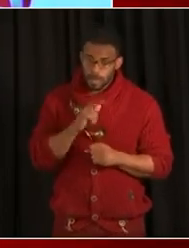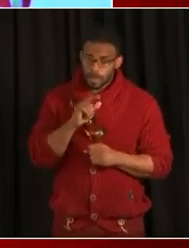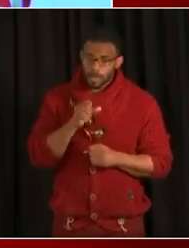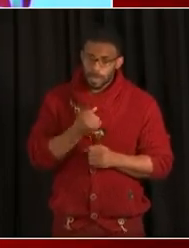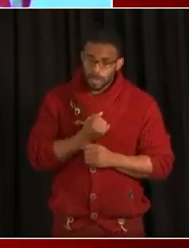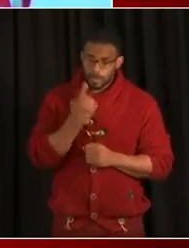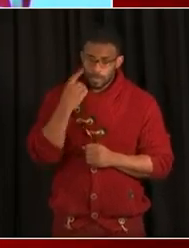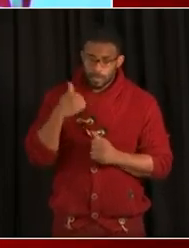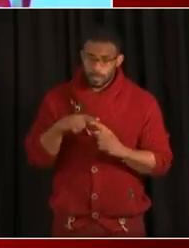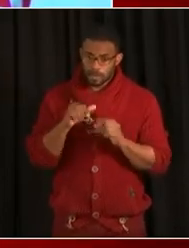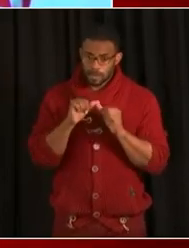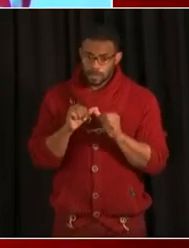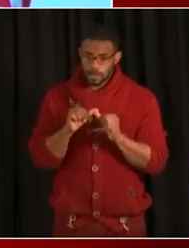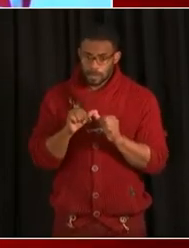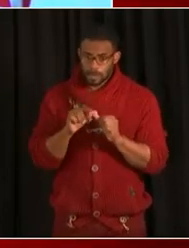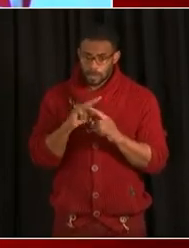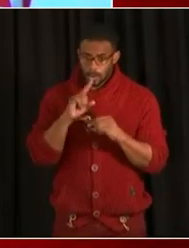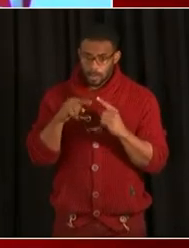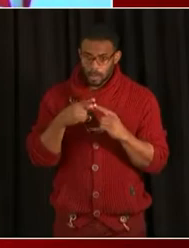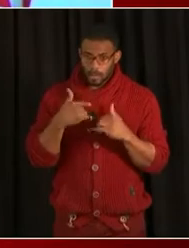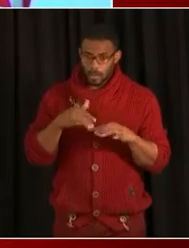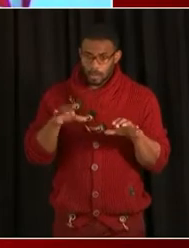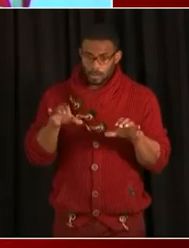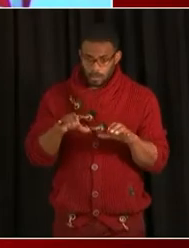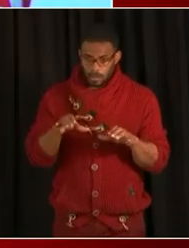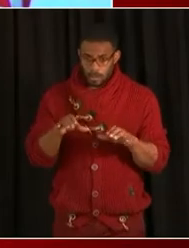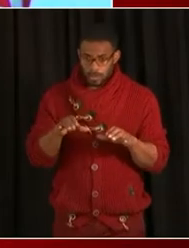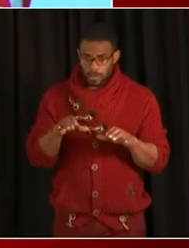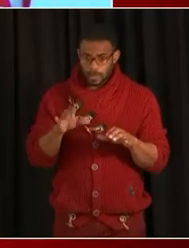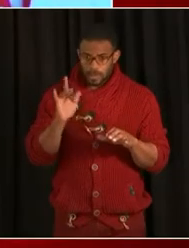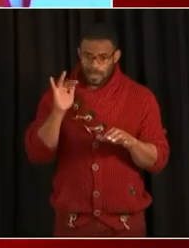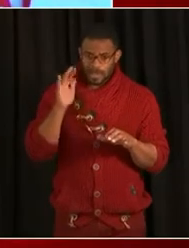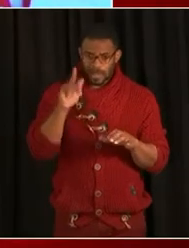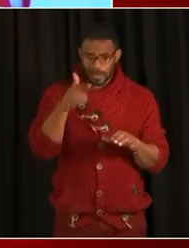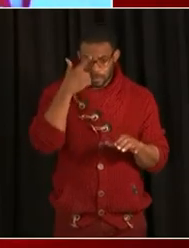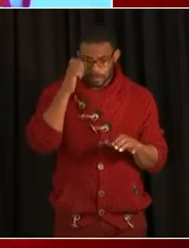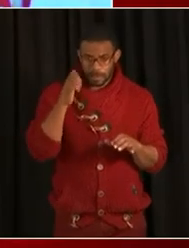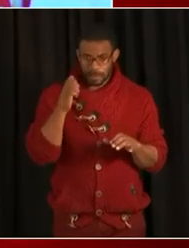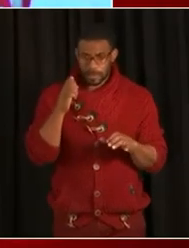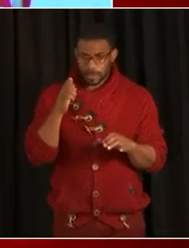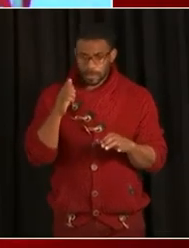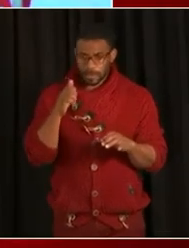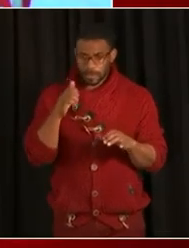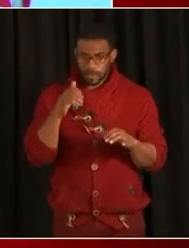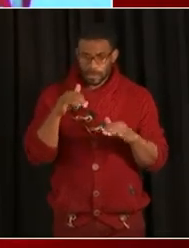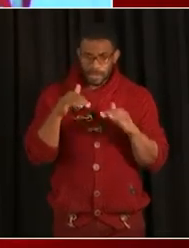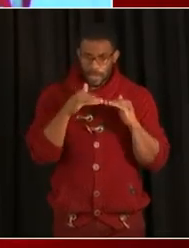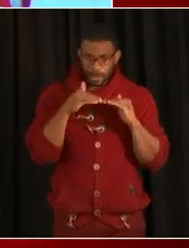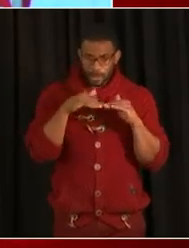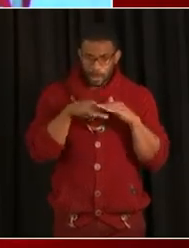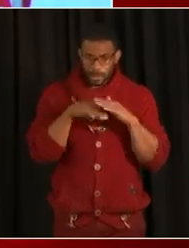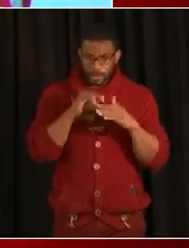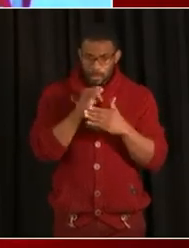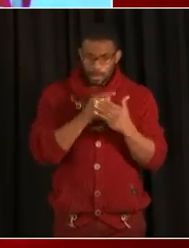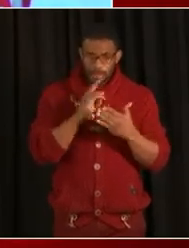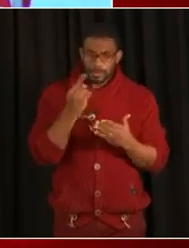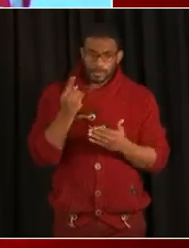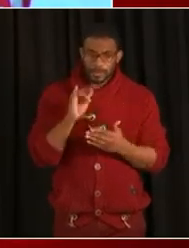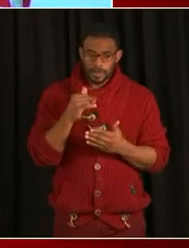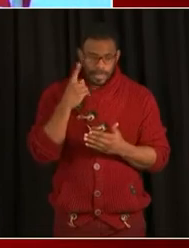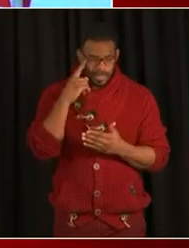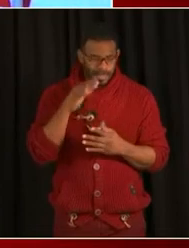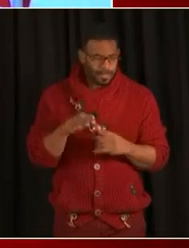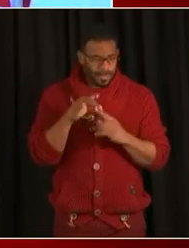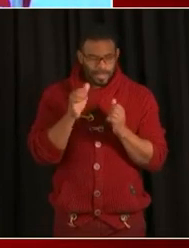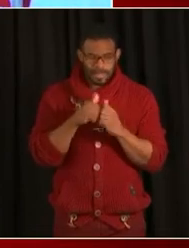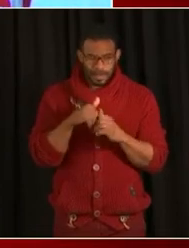would love for us to continue to talk about what we do down the line, because the equitable access to the arts is something that